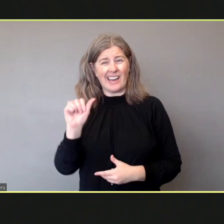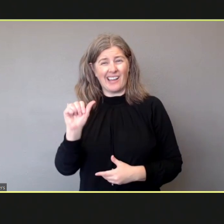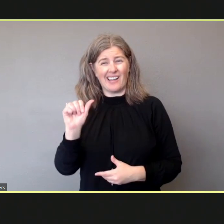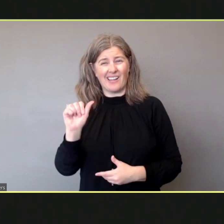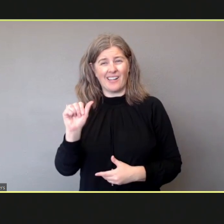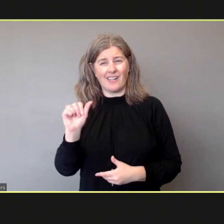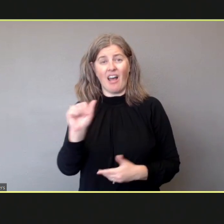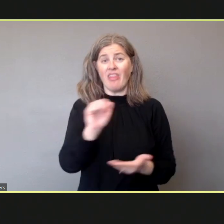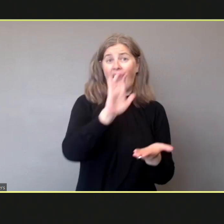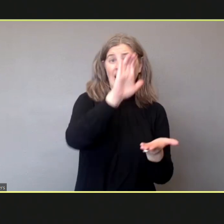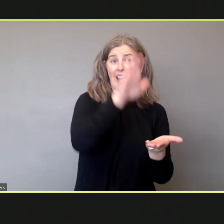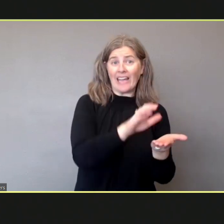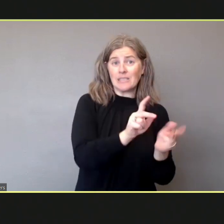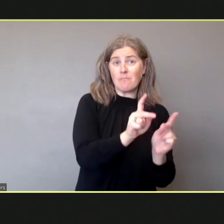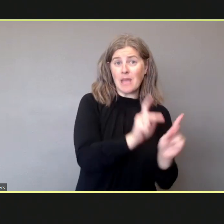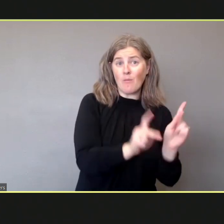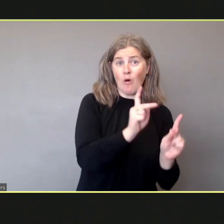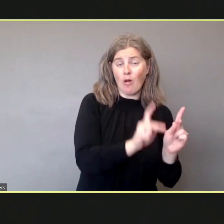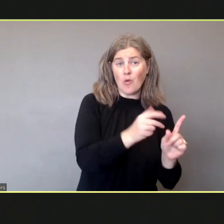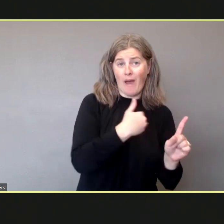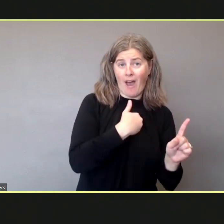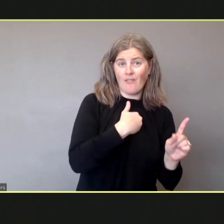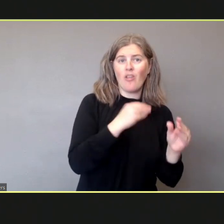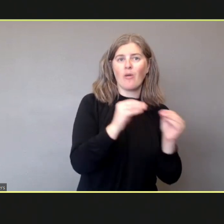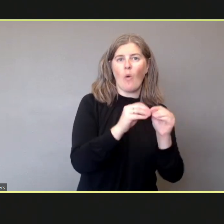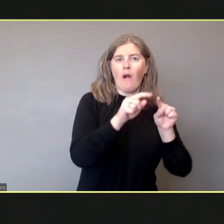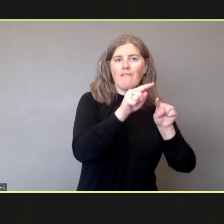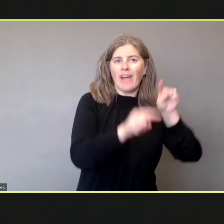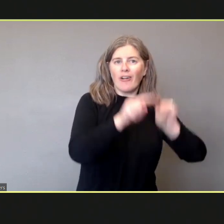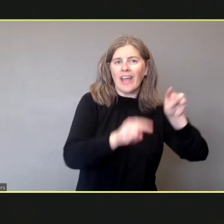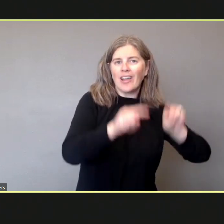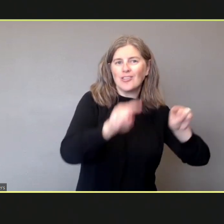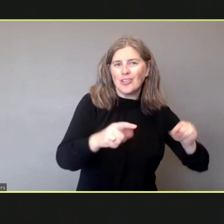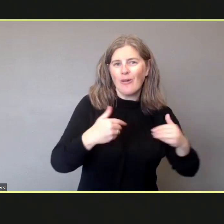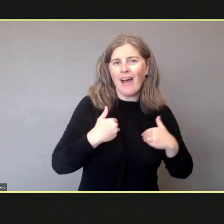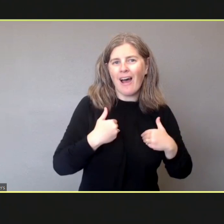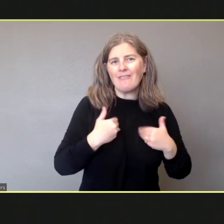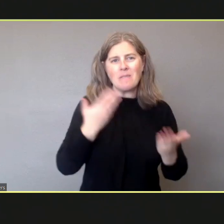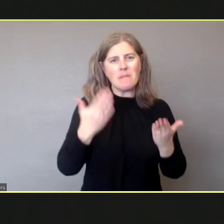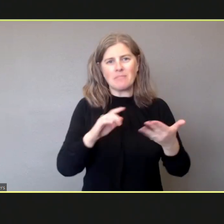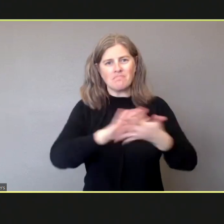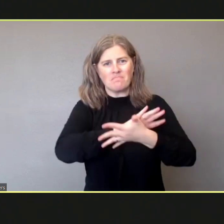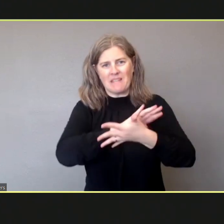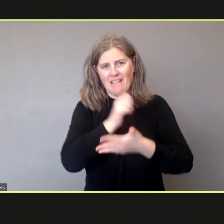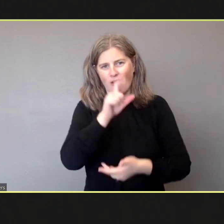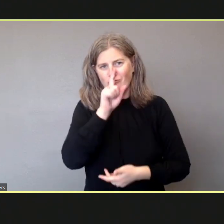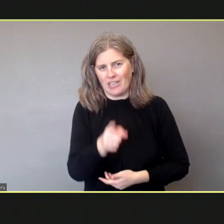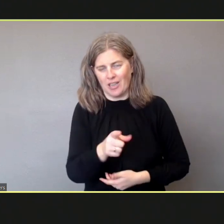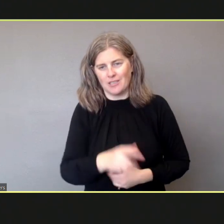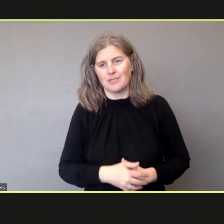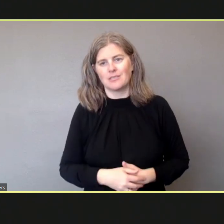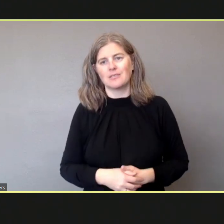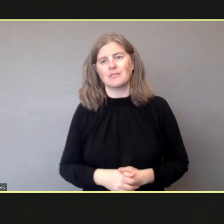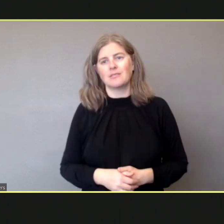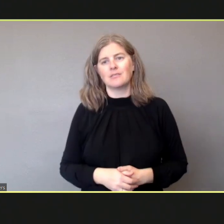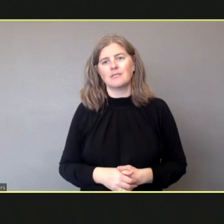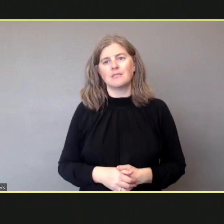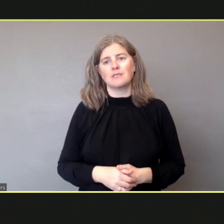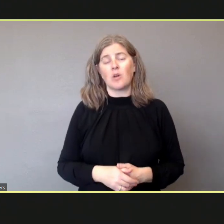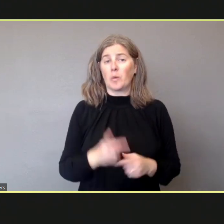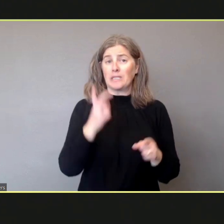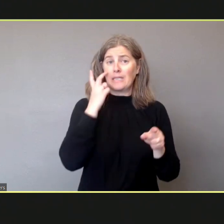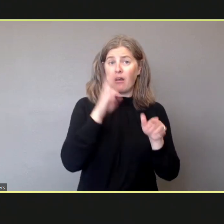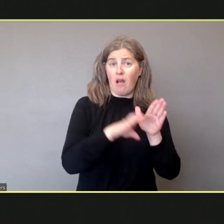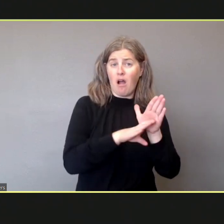you have, the more variation there could be that isn't real. And so while we're seeing an uptick